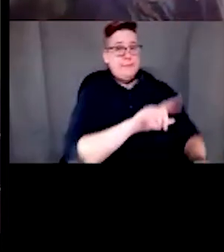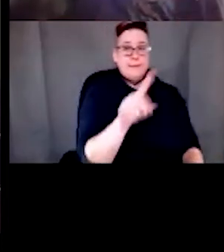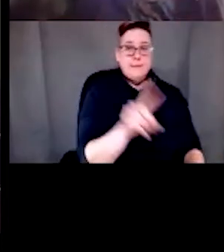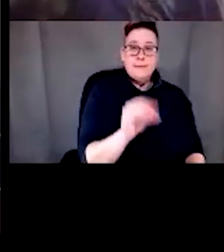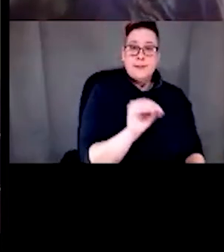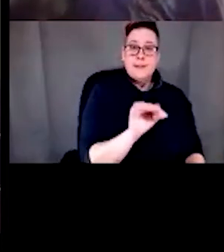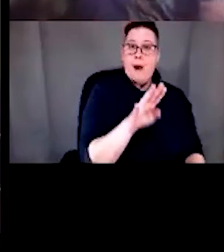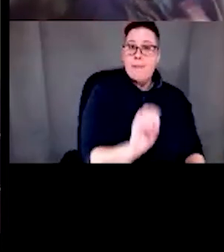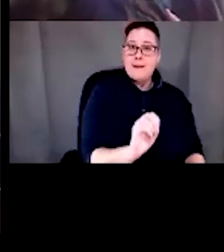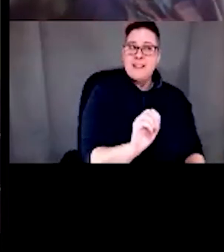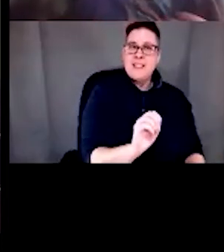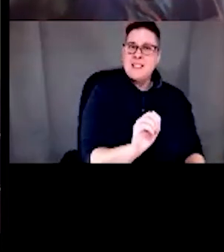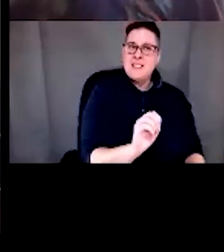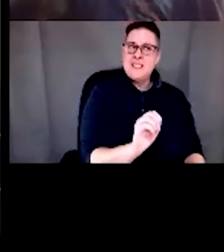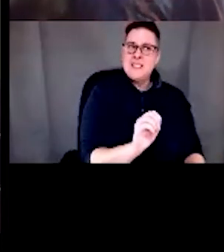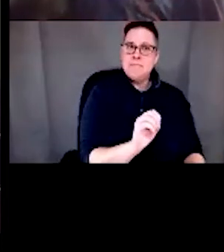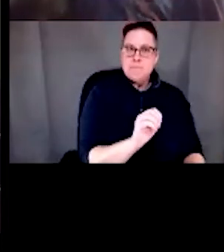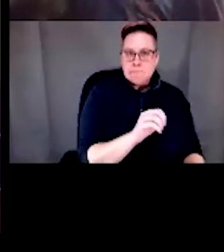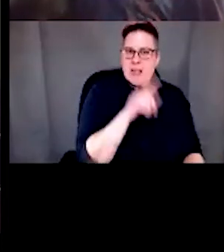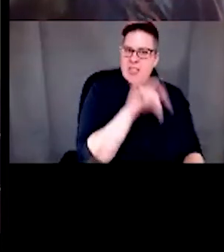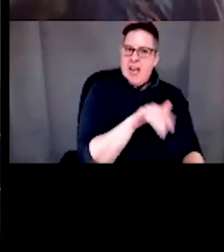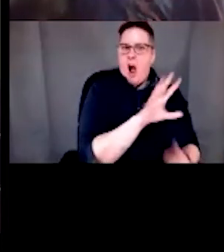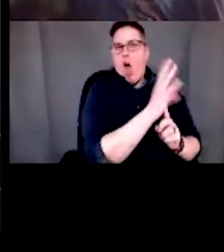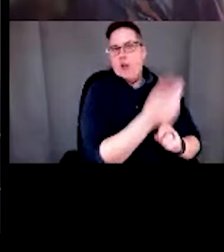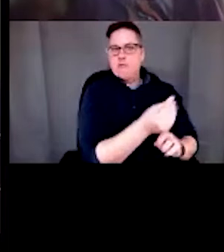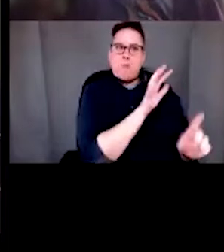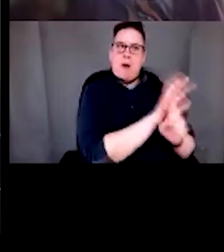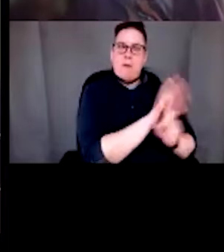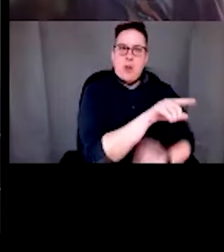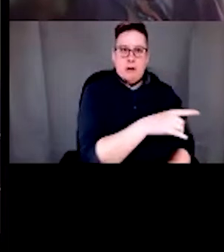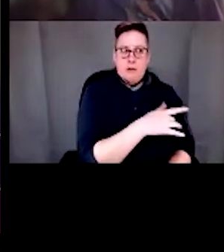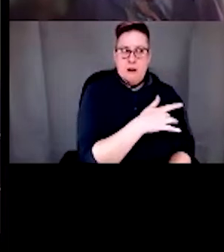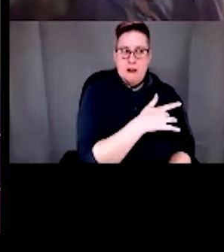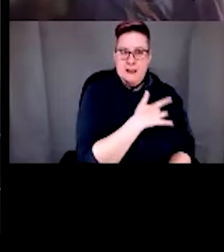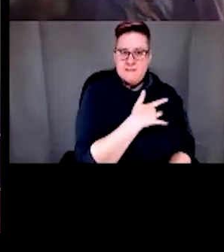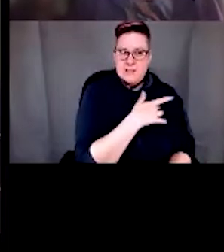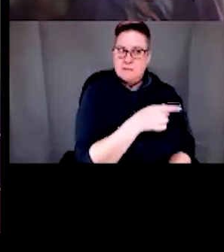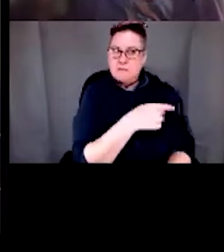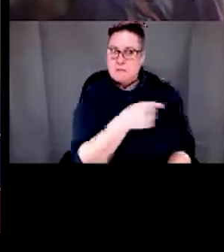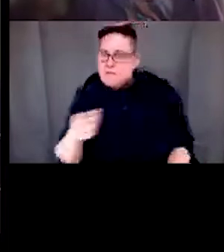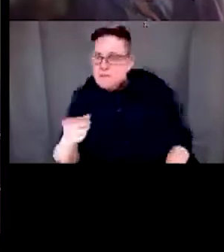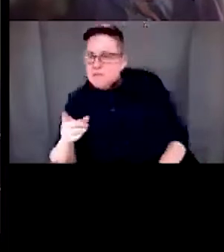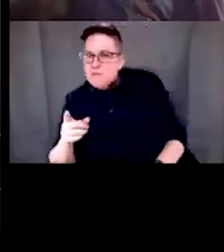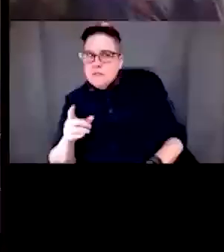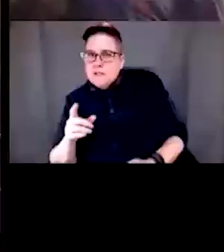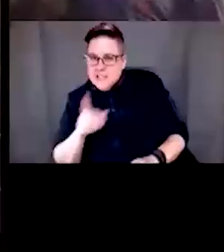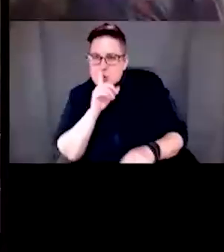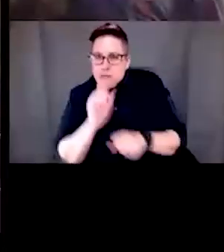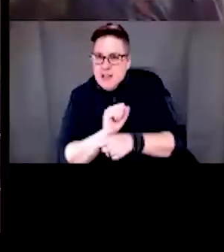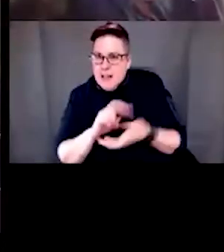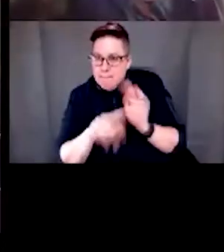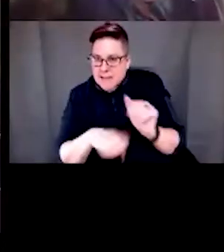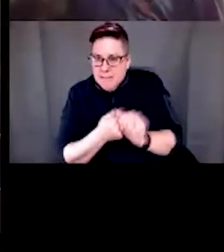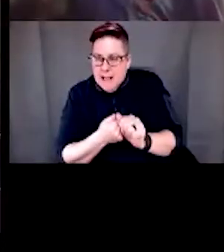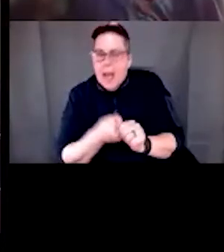meme. I think what it represents is an unconscious recognition that there's been a